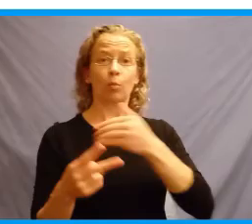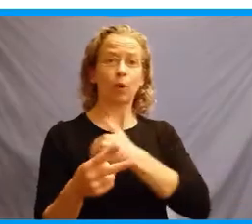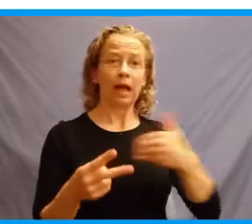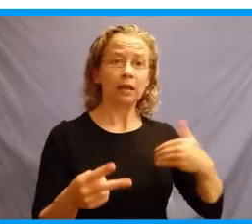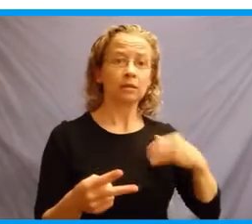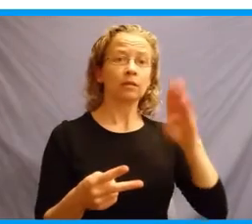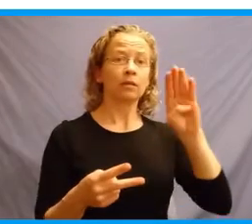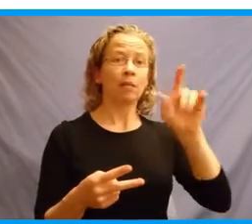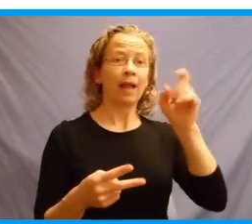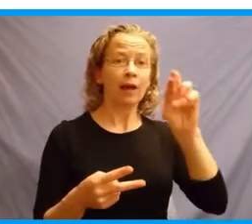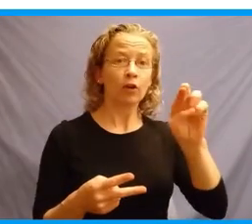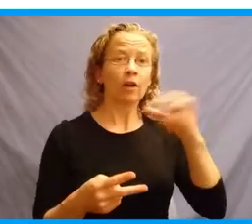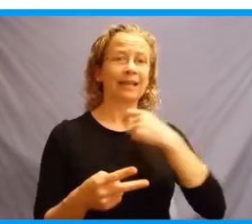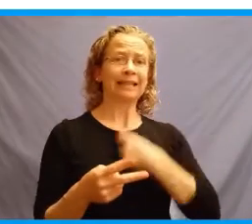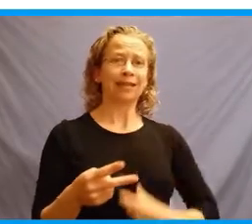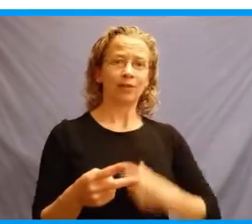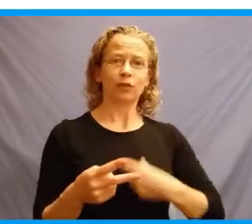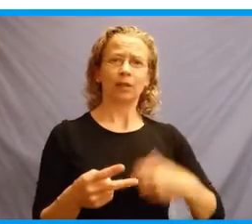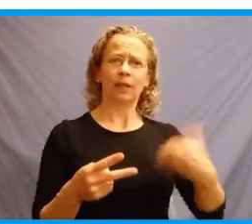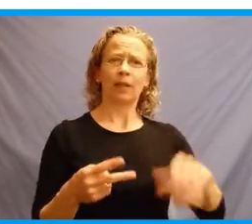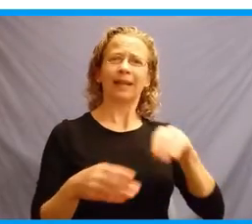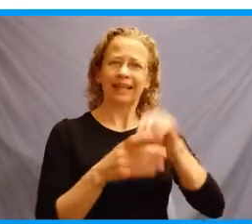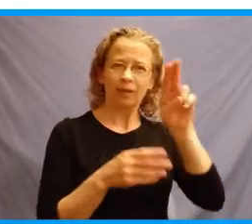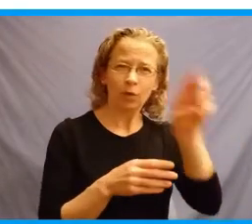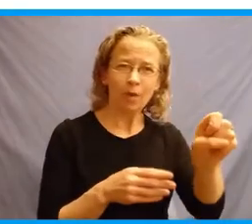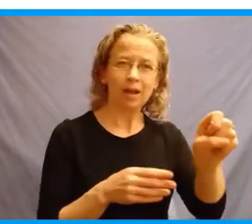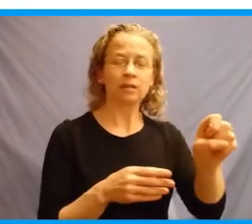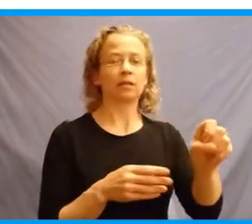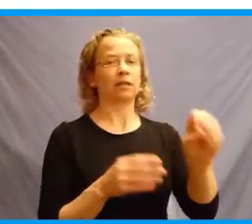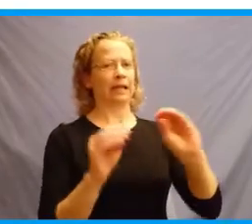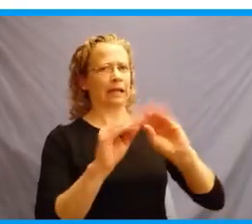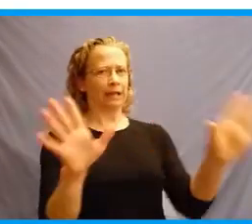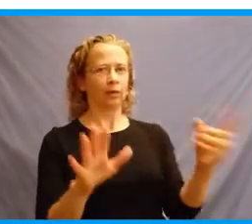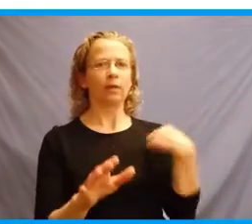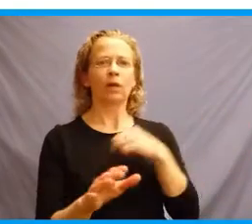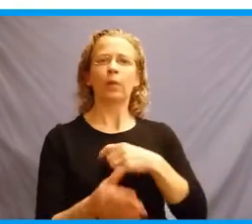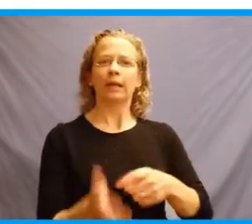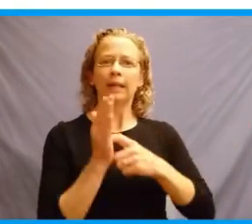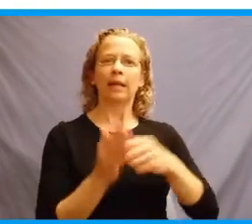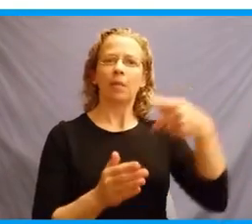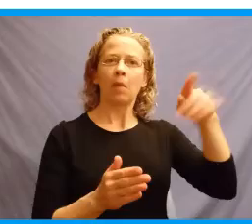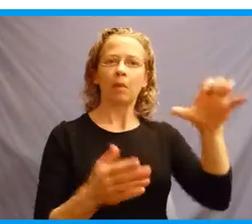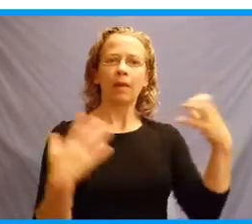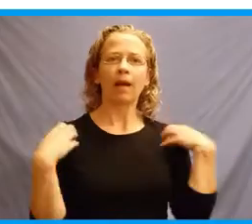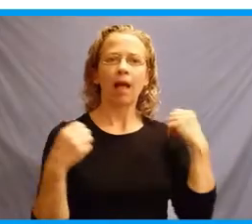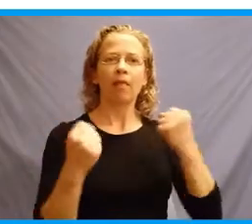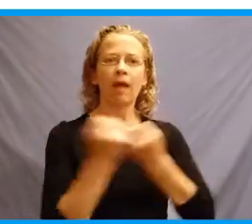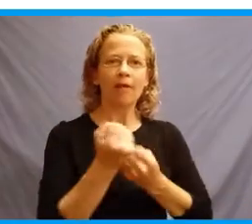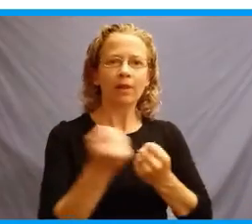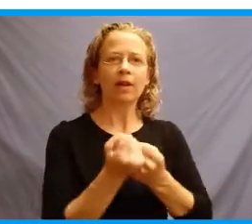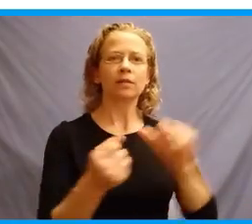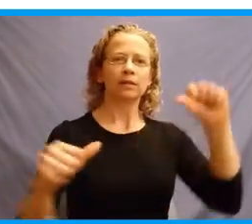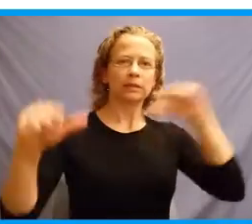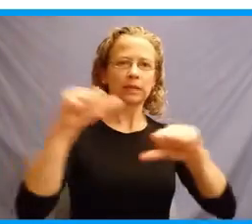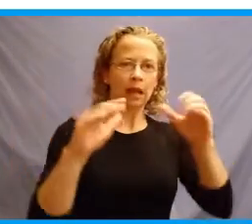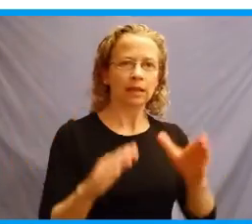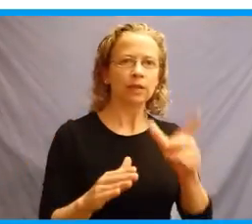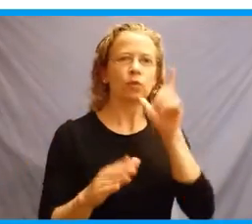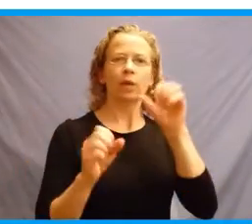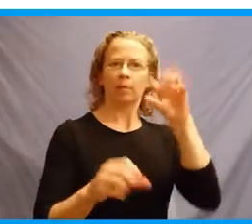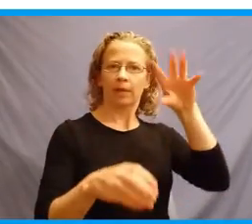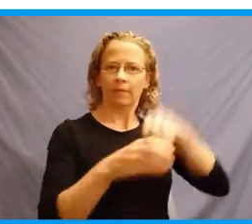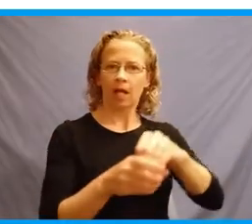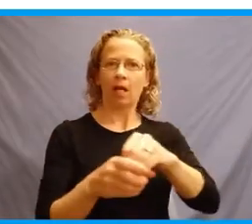cancer in the nation. It's clear that we need a public health advocate and scientist involved in government decision-making in New